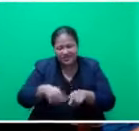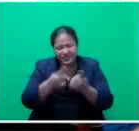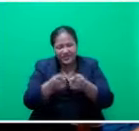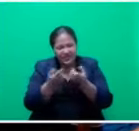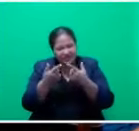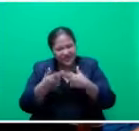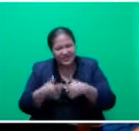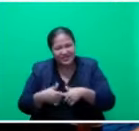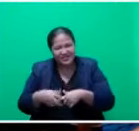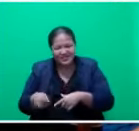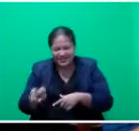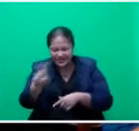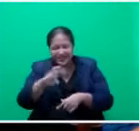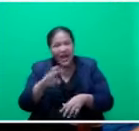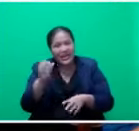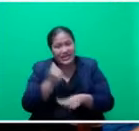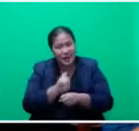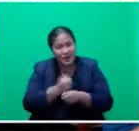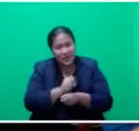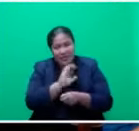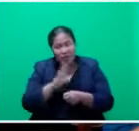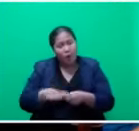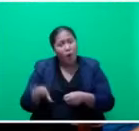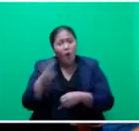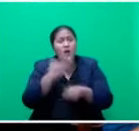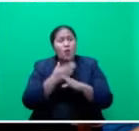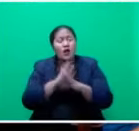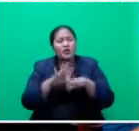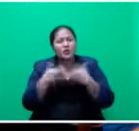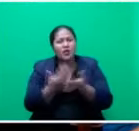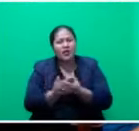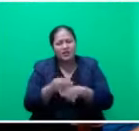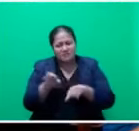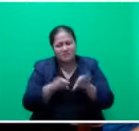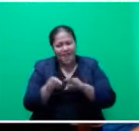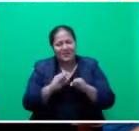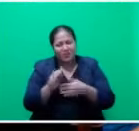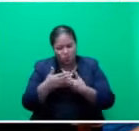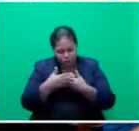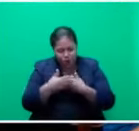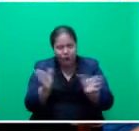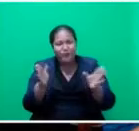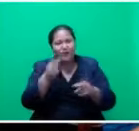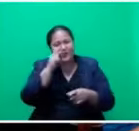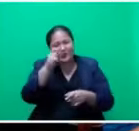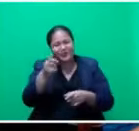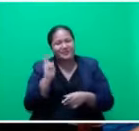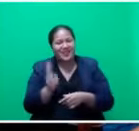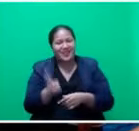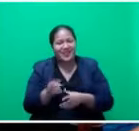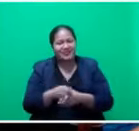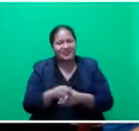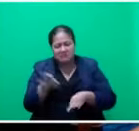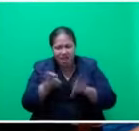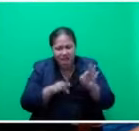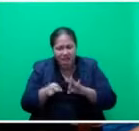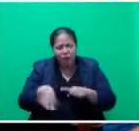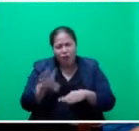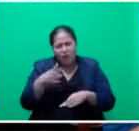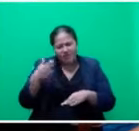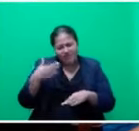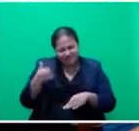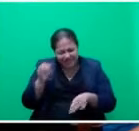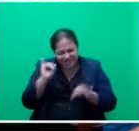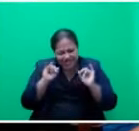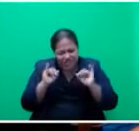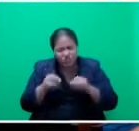working together. They are planning for the reopening of global tourism. They are planning for the health issues, the marketing issues, the risk issues, the